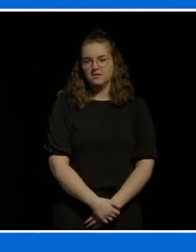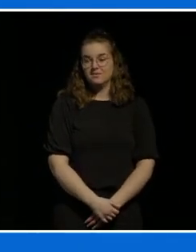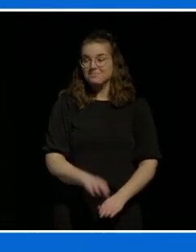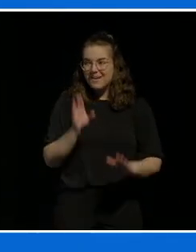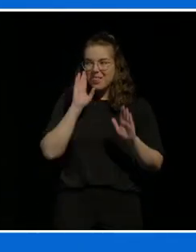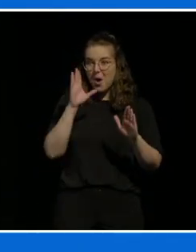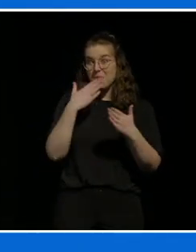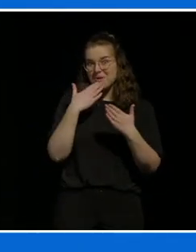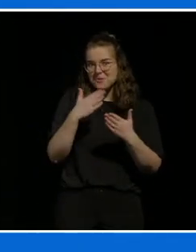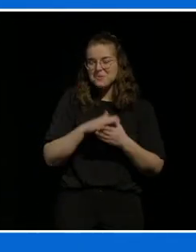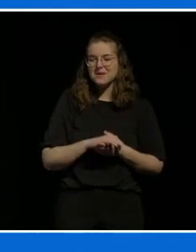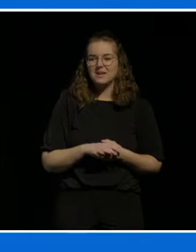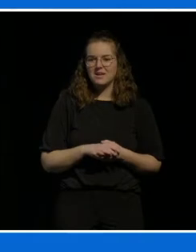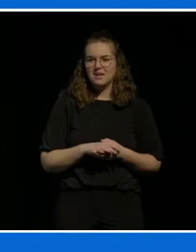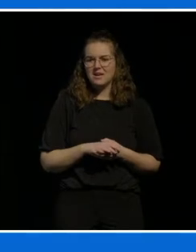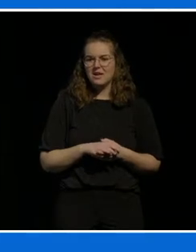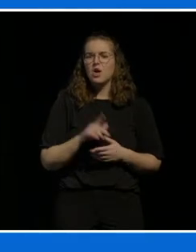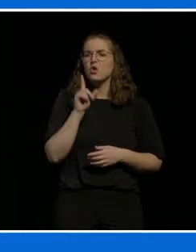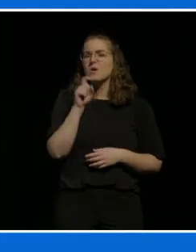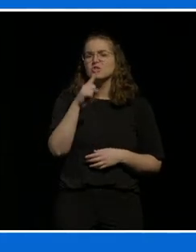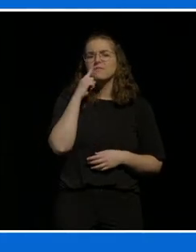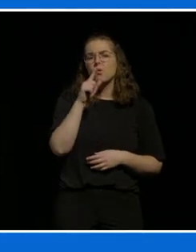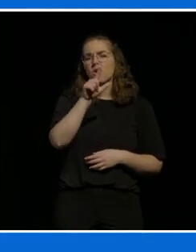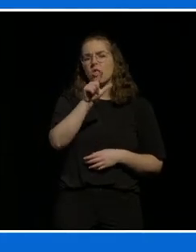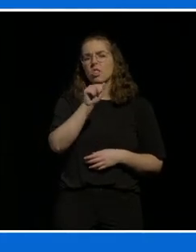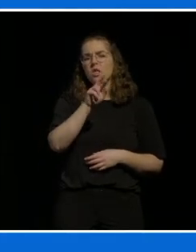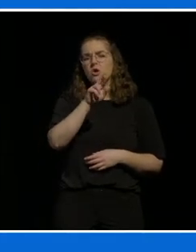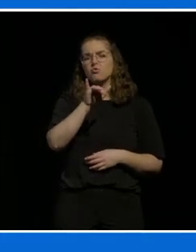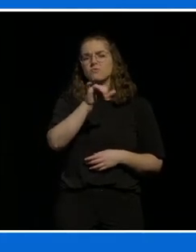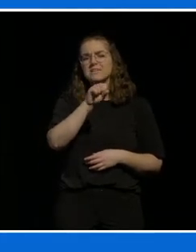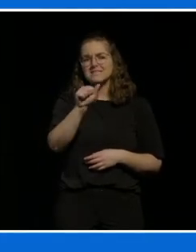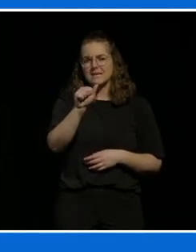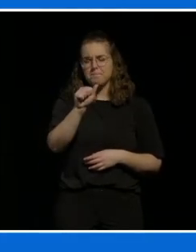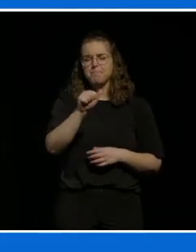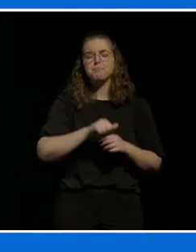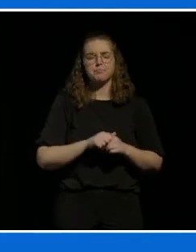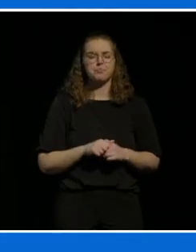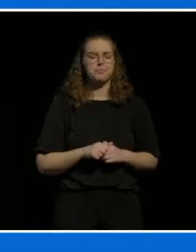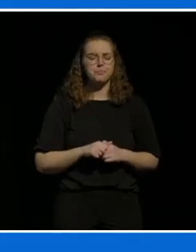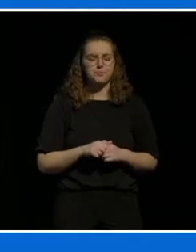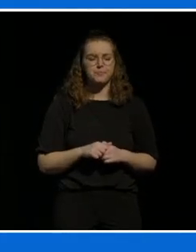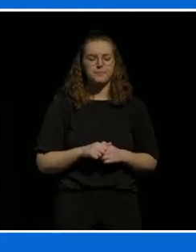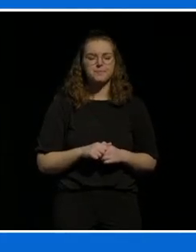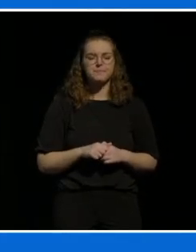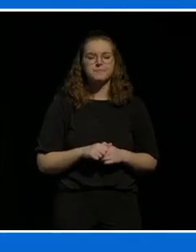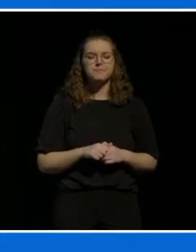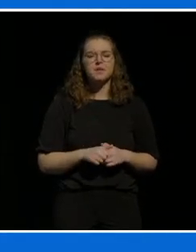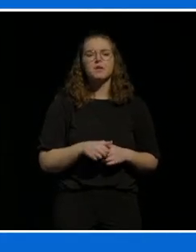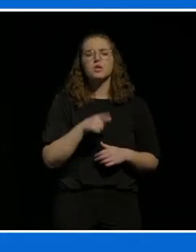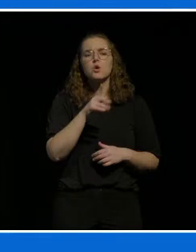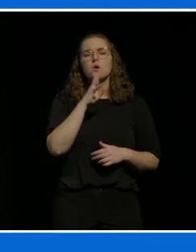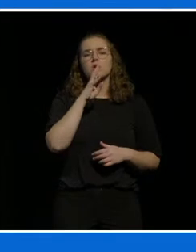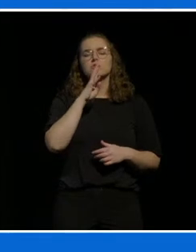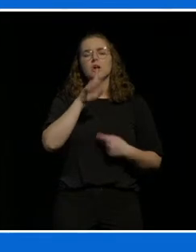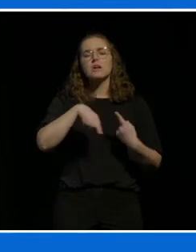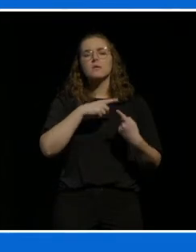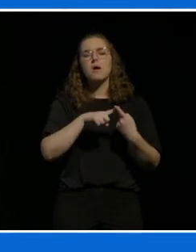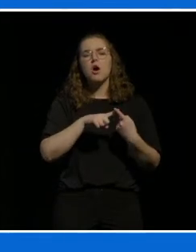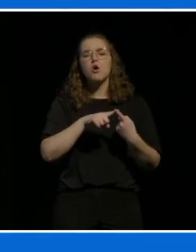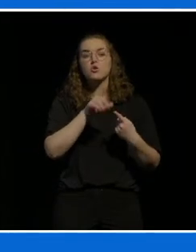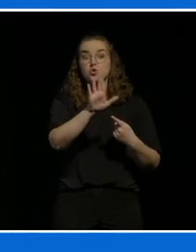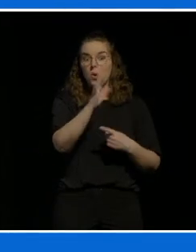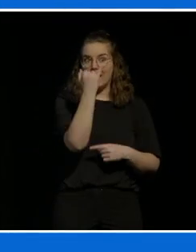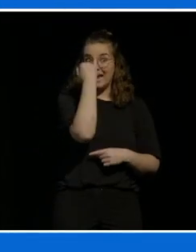Hello, thank you. I actually have a question for Larissa. At the beginning, when you were talking about the idea for your project, you talked about